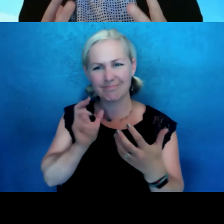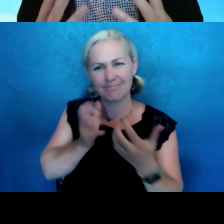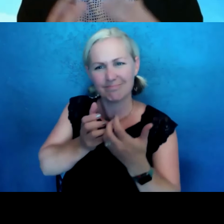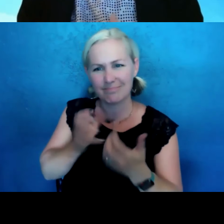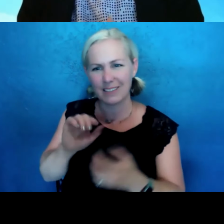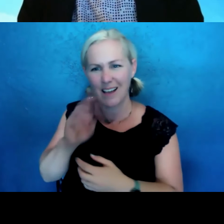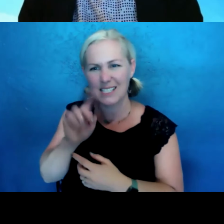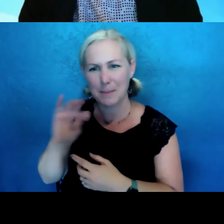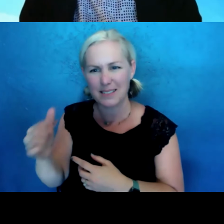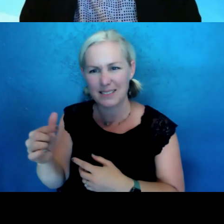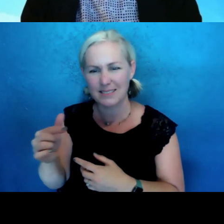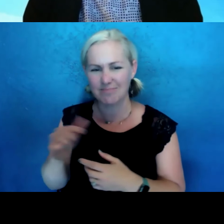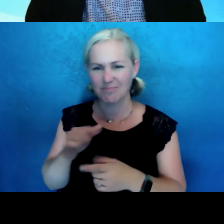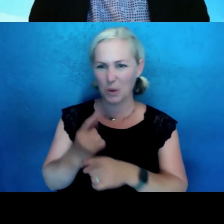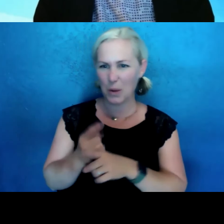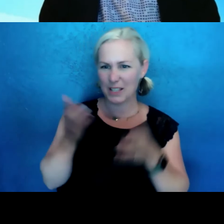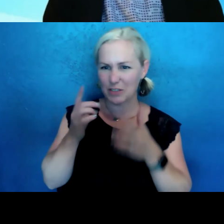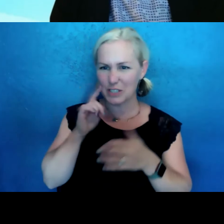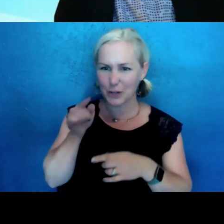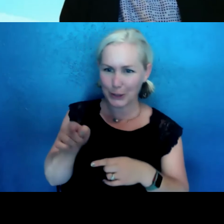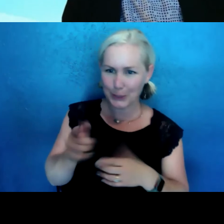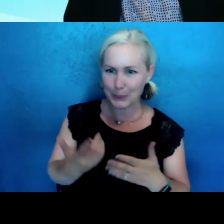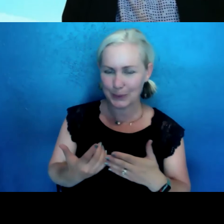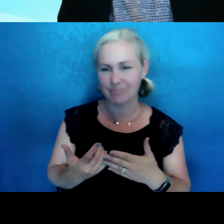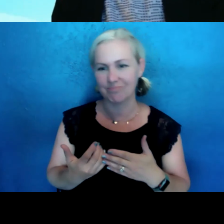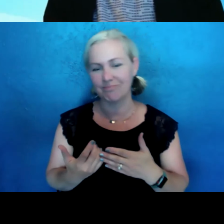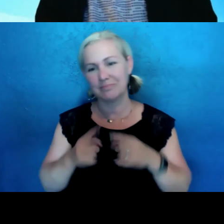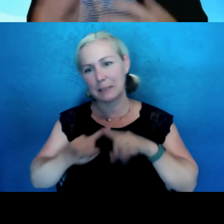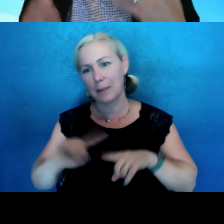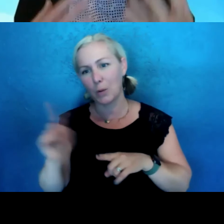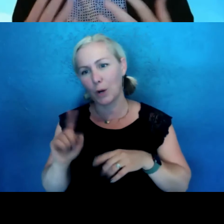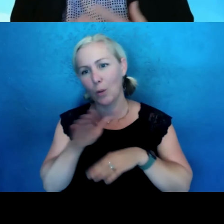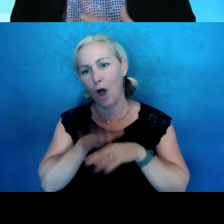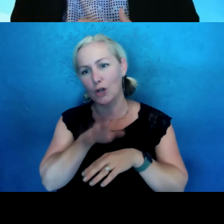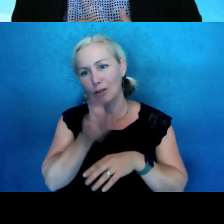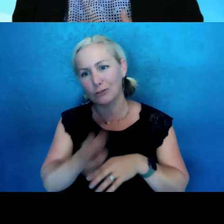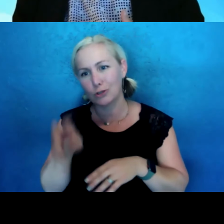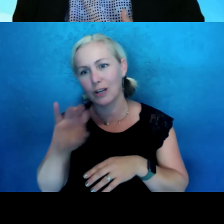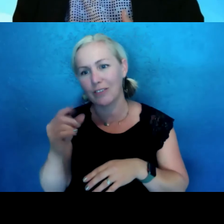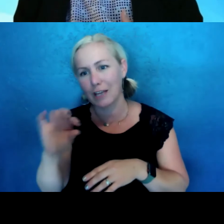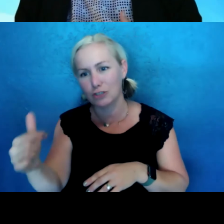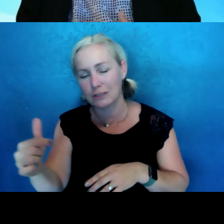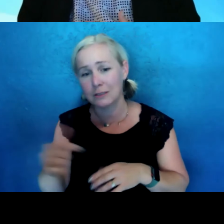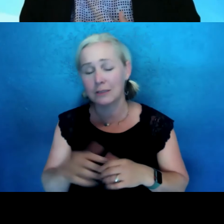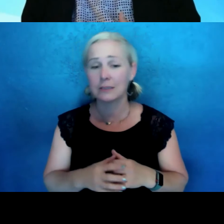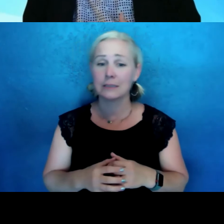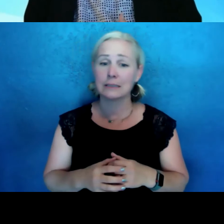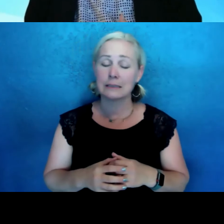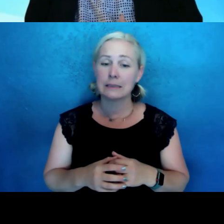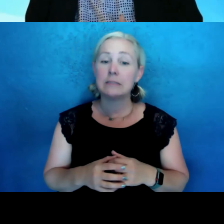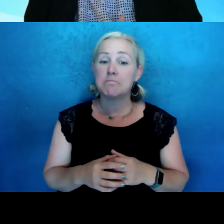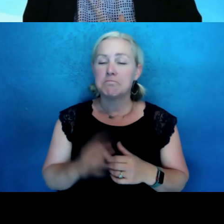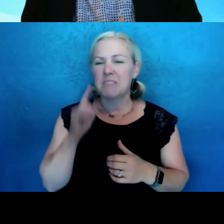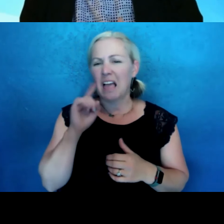customizing the right services for you where you are on your journey. But there's lots of metaphors, but and of course, I do think any